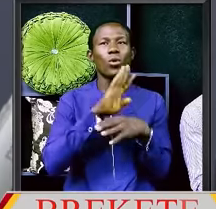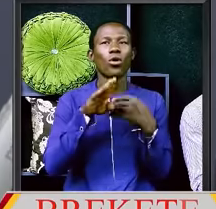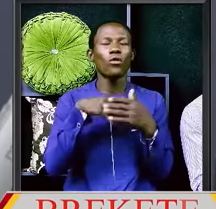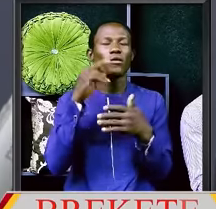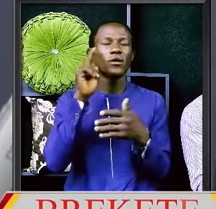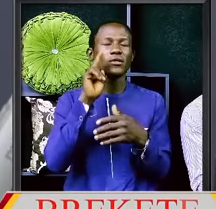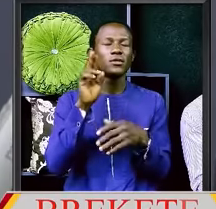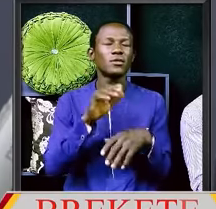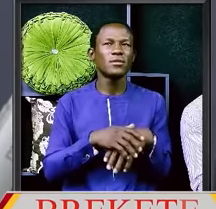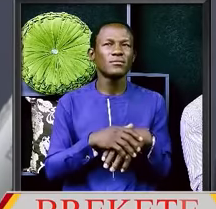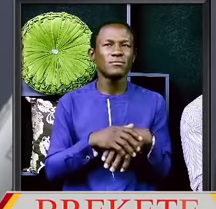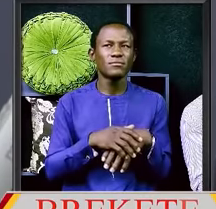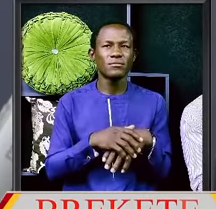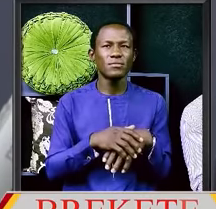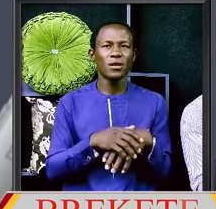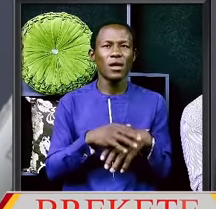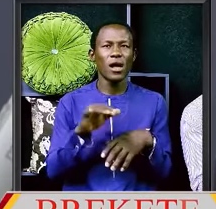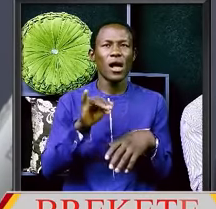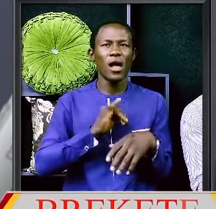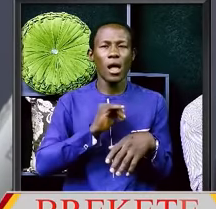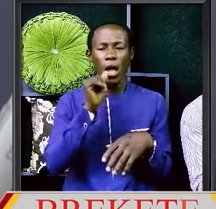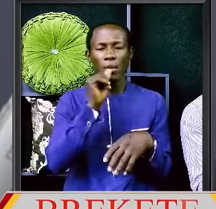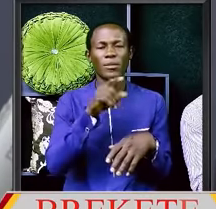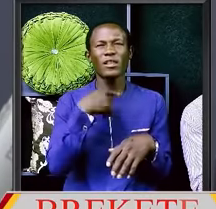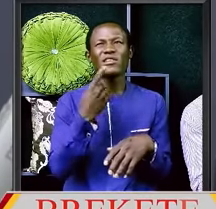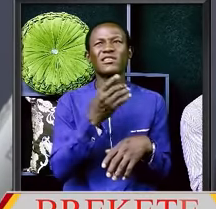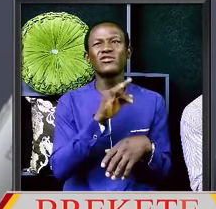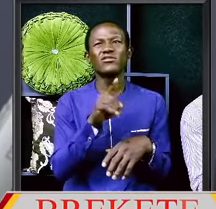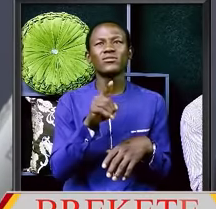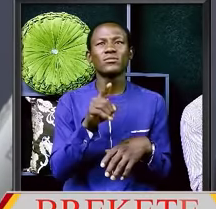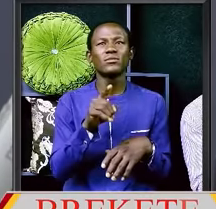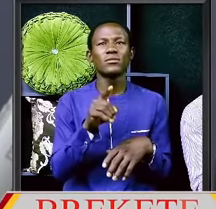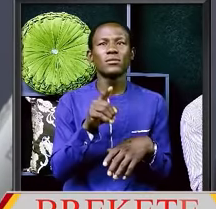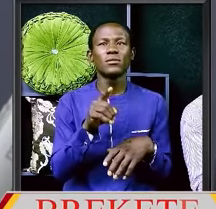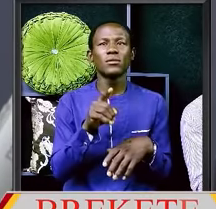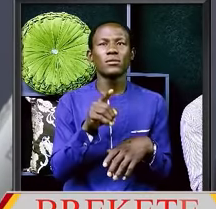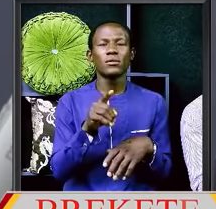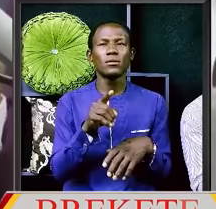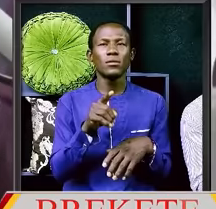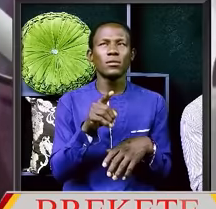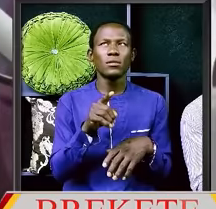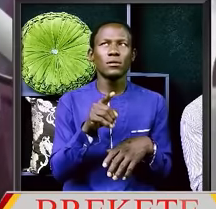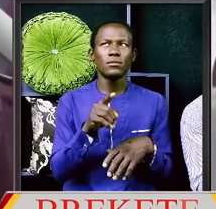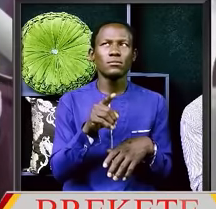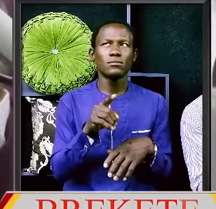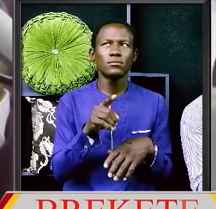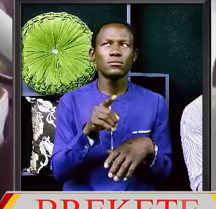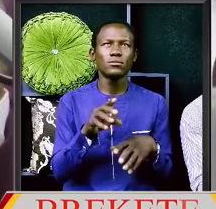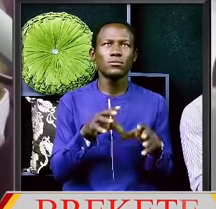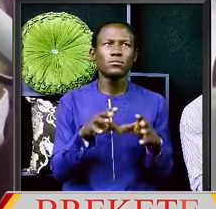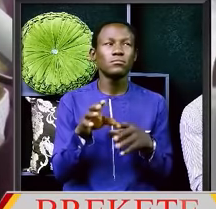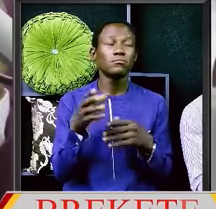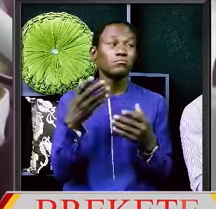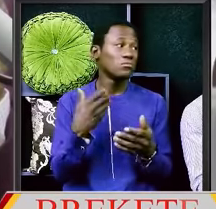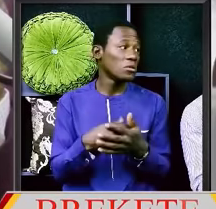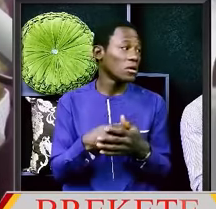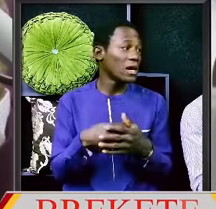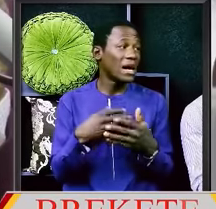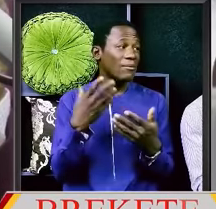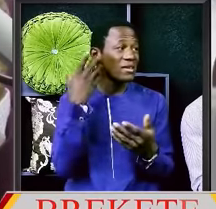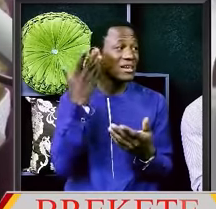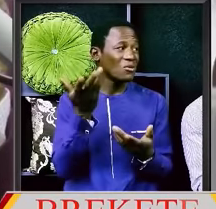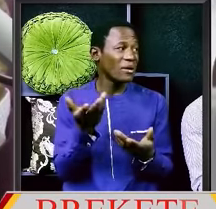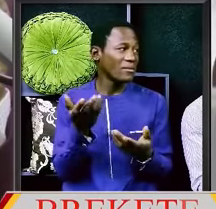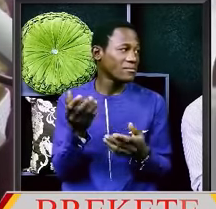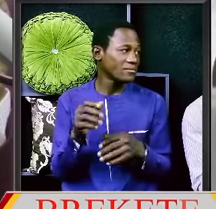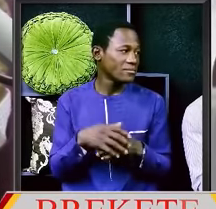all over the world. I'm telling you, sir, if you don't know this, everyone loves and appreciates your program. Thank you. If you look at the number of people watching you today, I purposely took